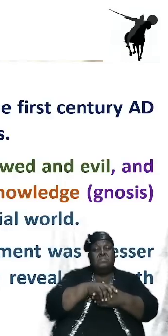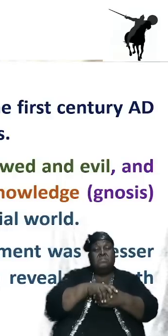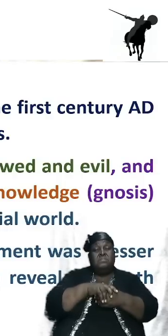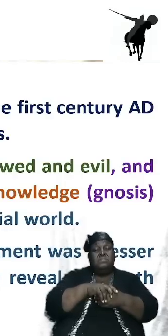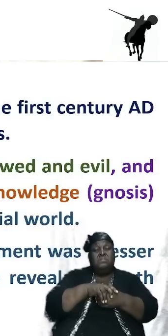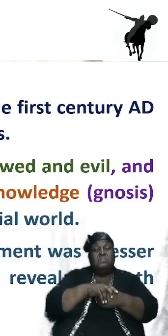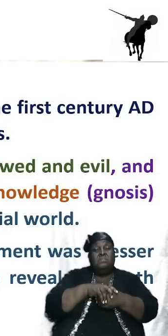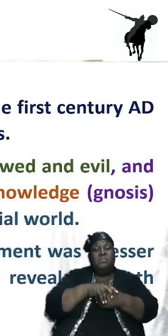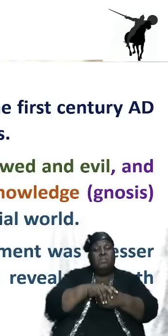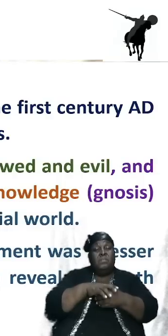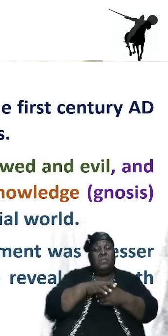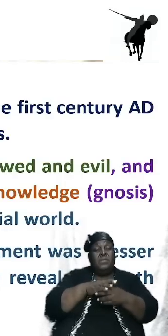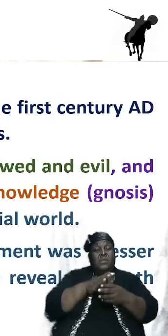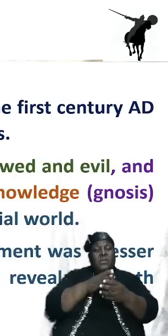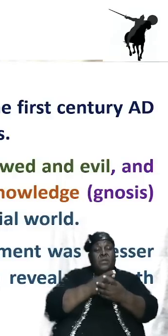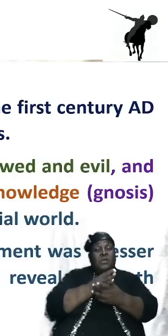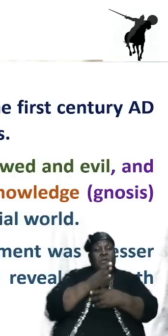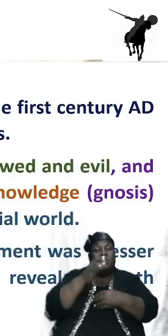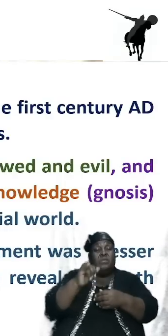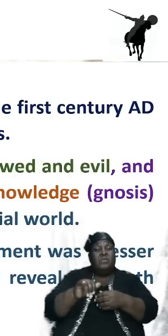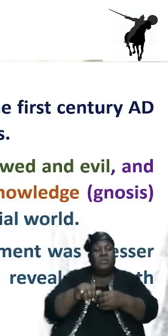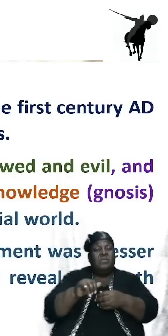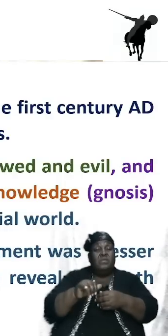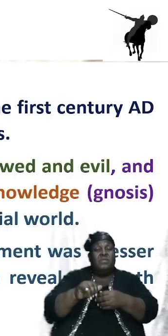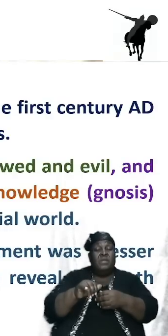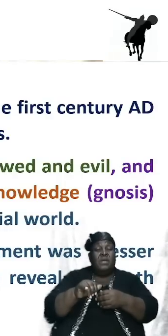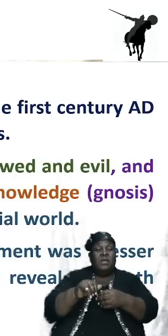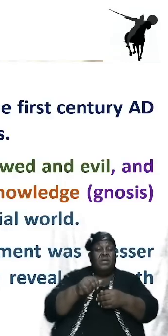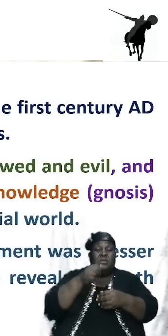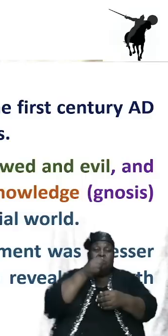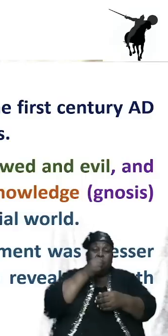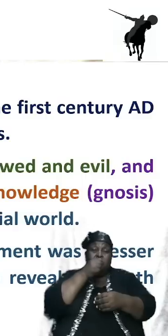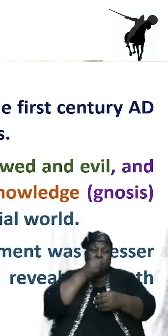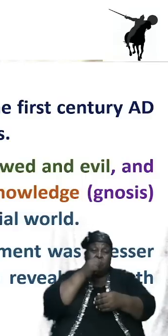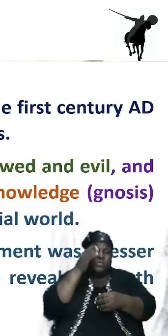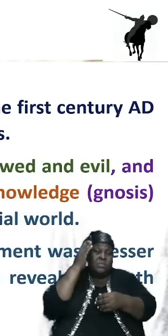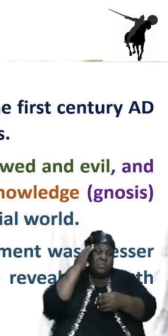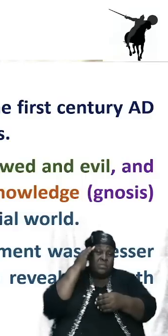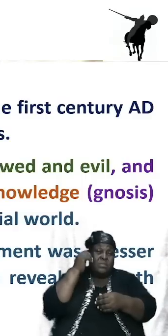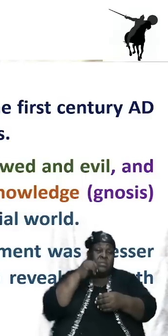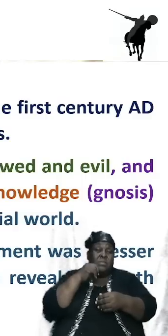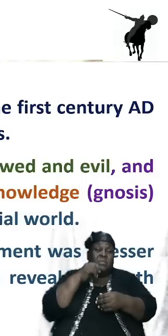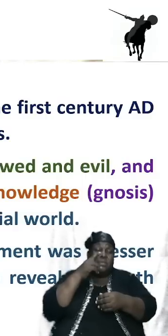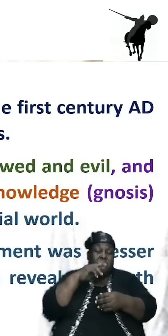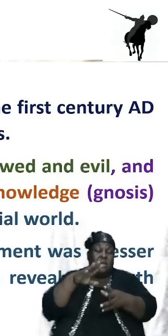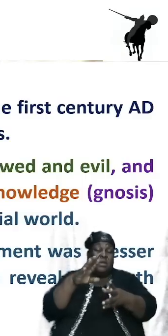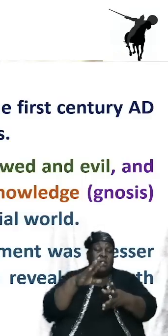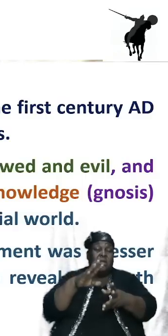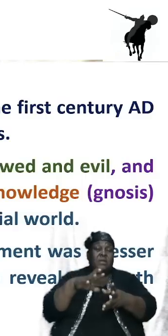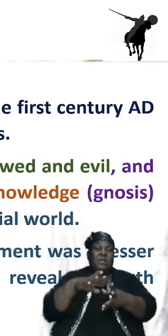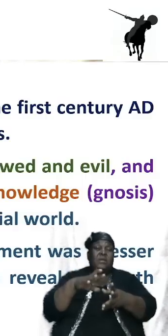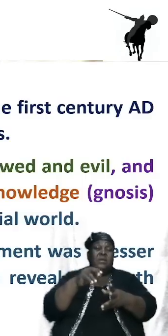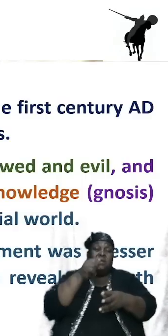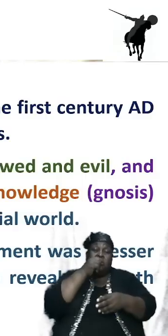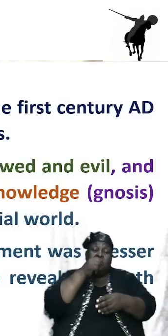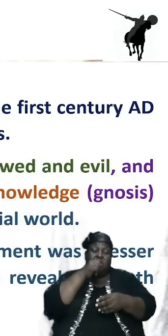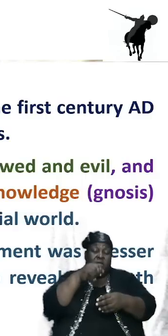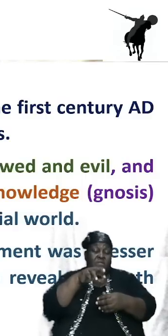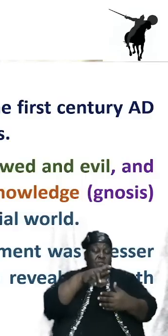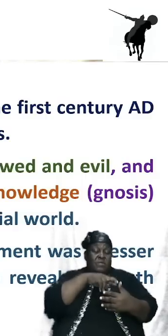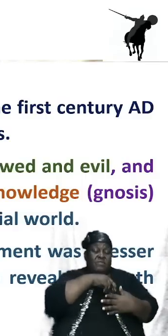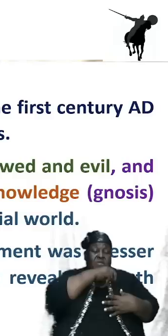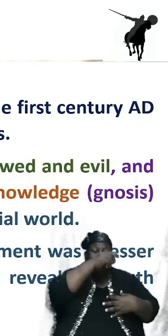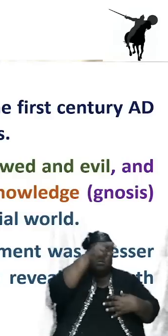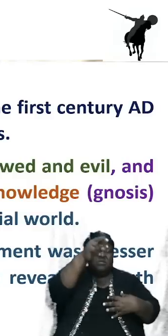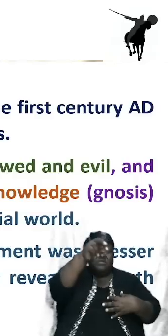And through that secret knowledge, we get a revelation of the spiritual realm that is beyond the material world.